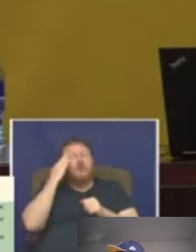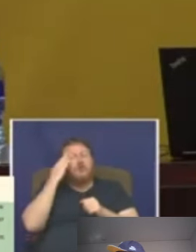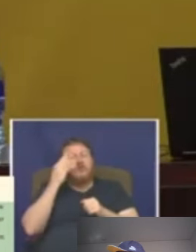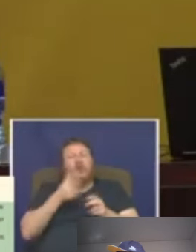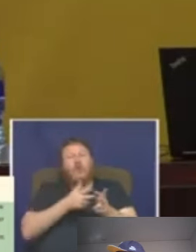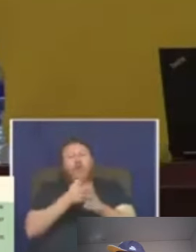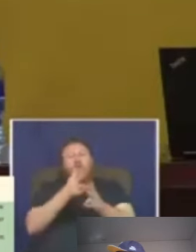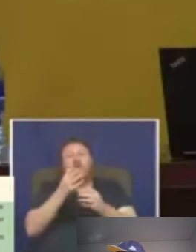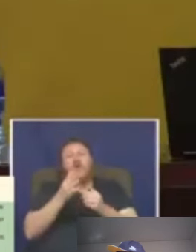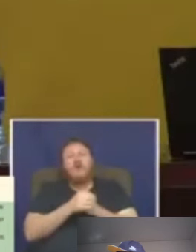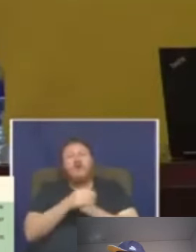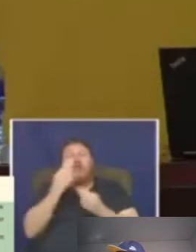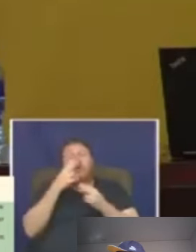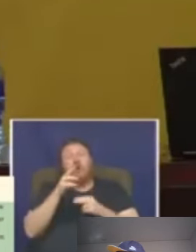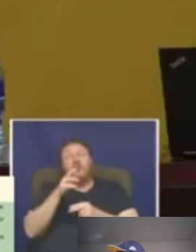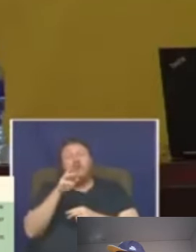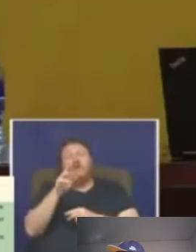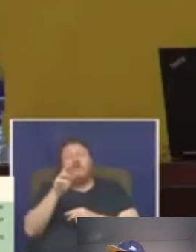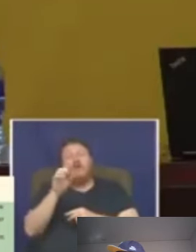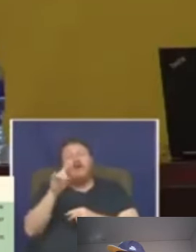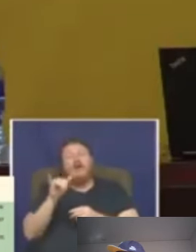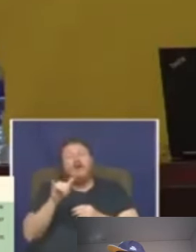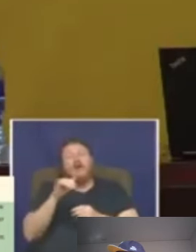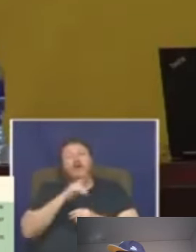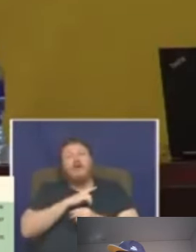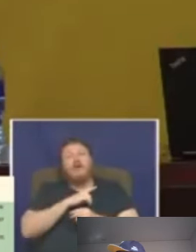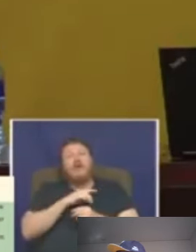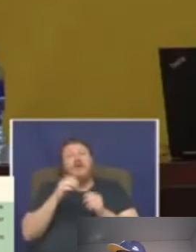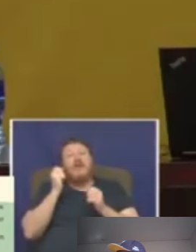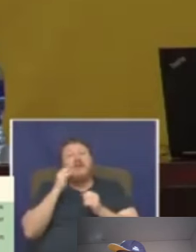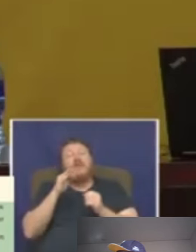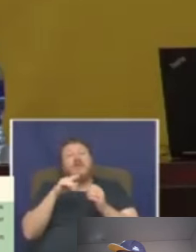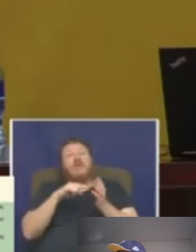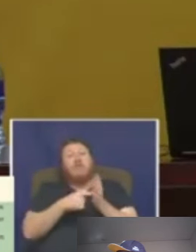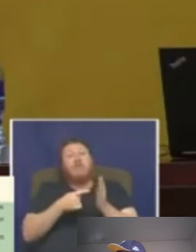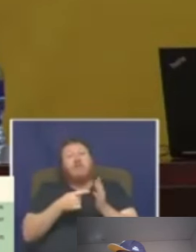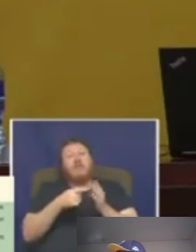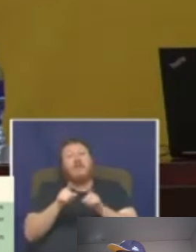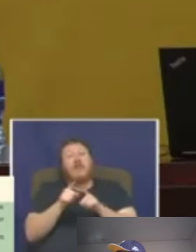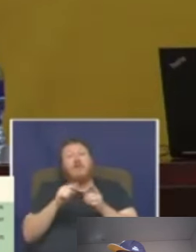to take. Honourable Reddy, why are you rising? If it is on the